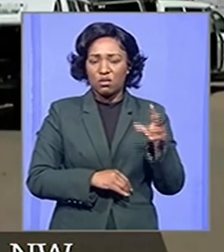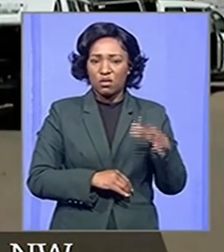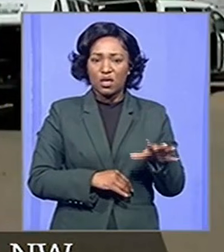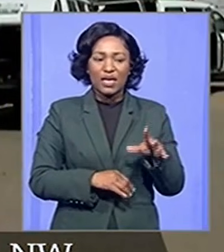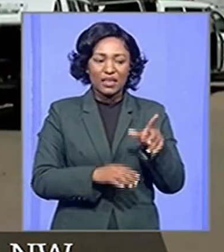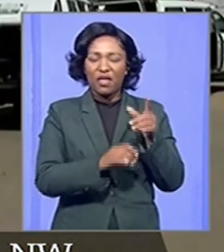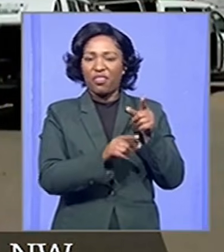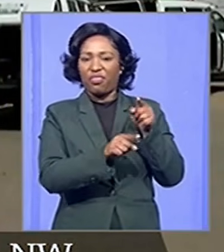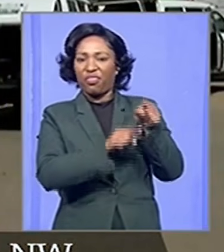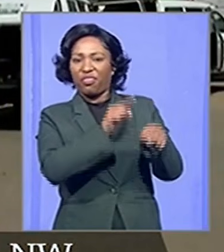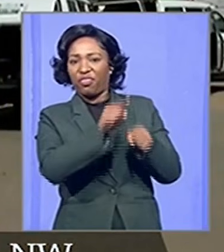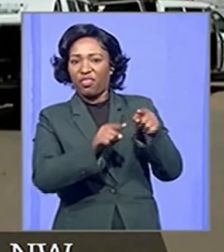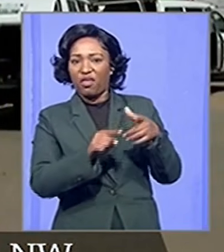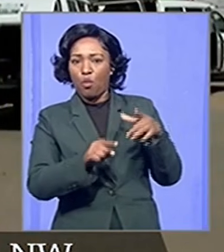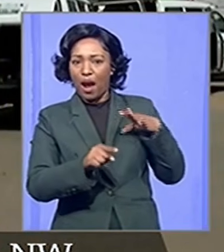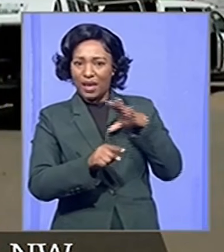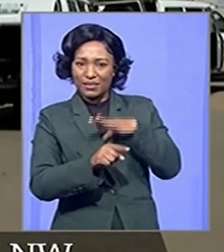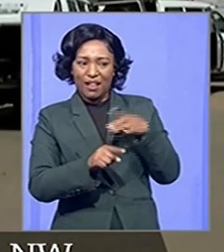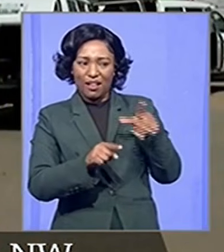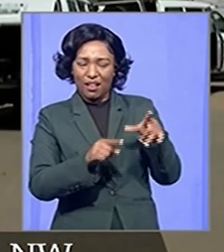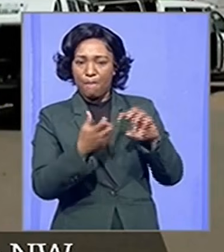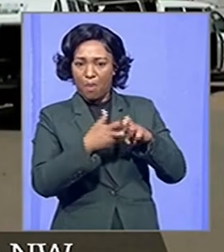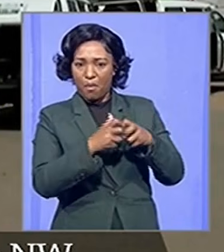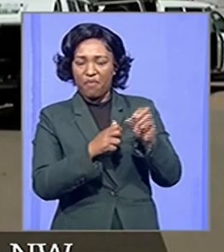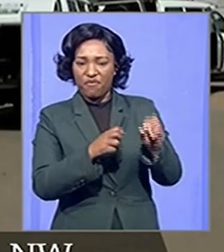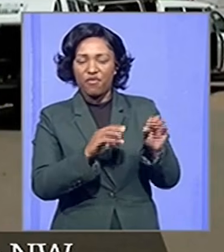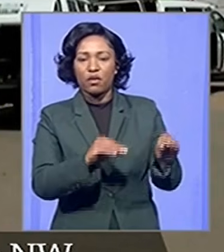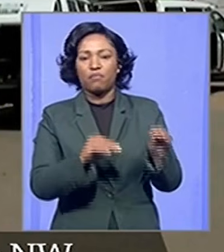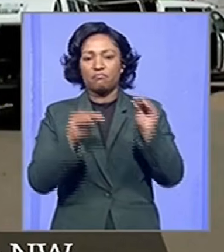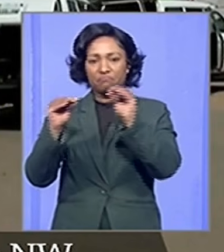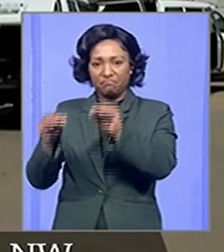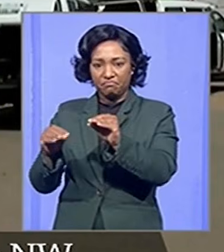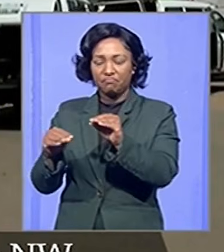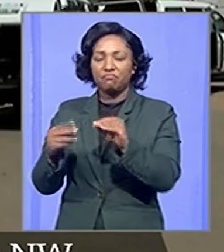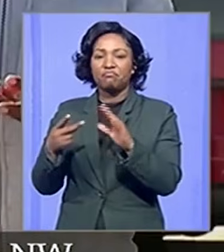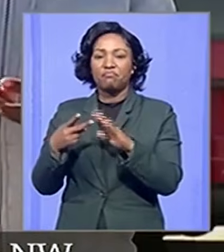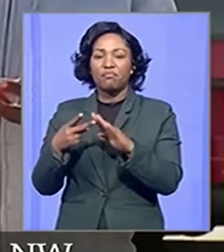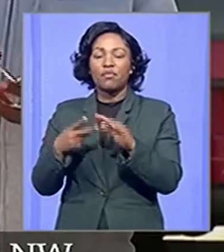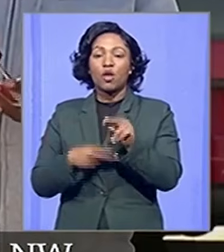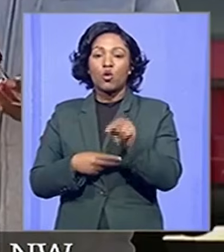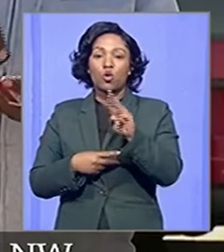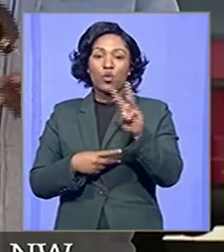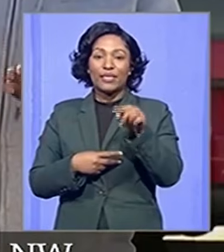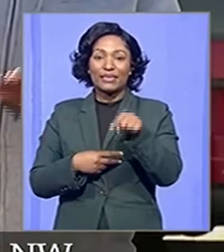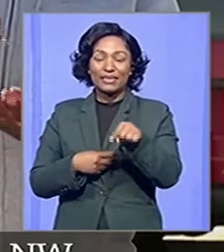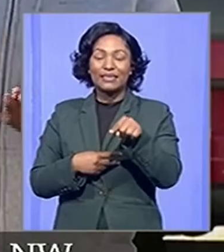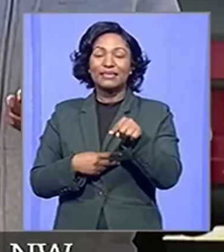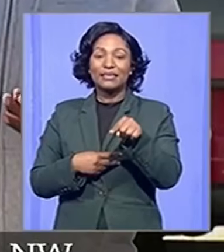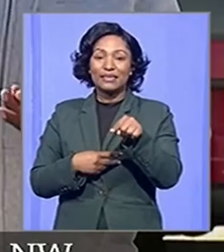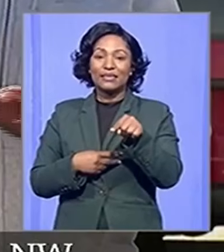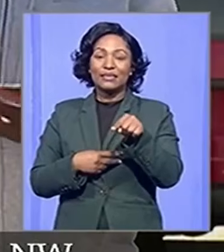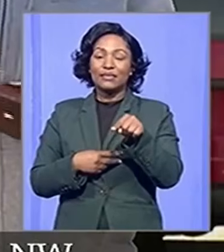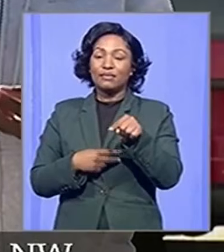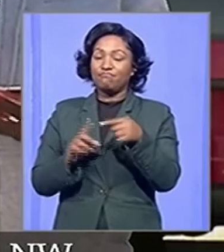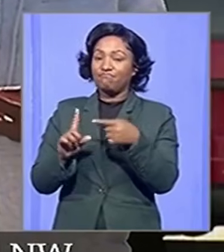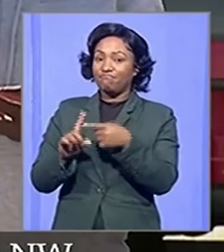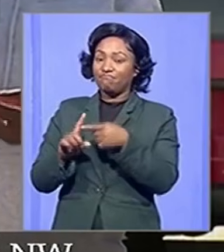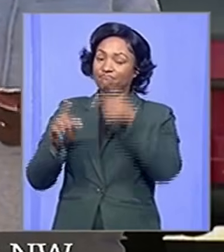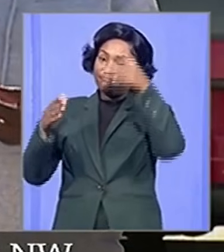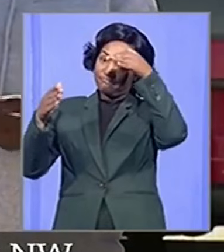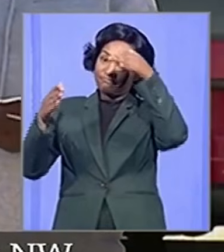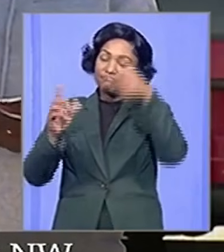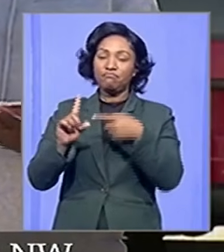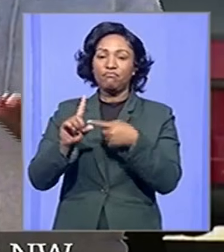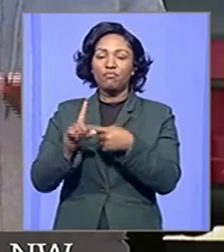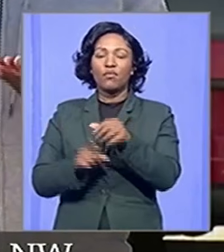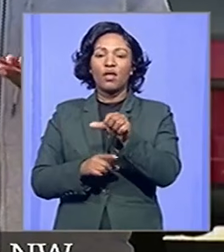ka go tlisa dikgaogano mo khanseleng. Moitsanape wa merero ya dipuso selegae go tswa Northwest University e leng Arthur Shopula a